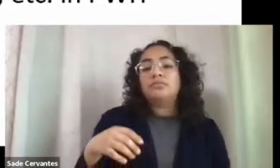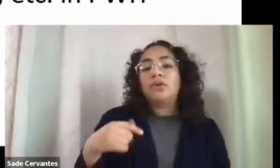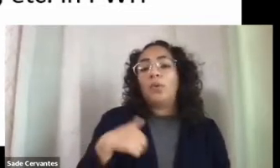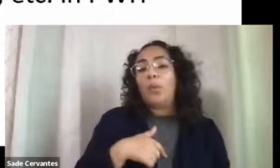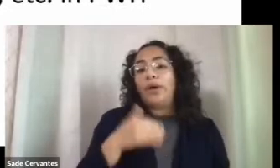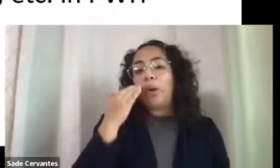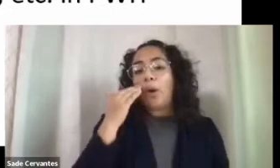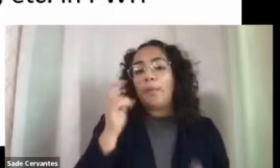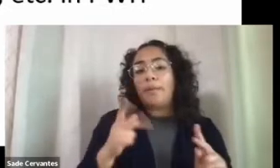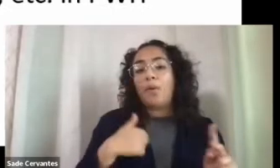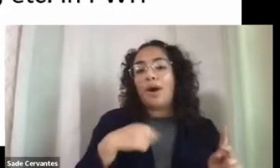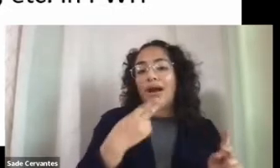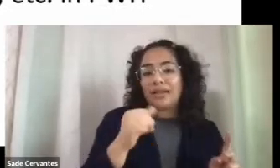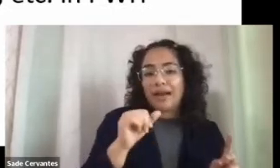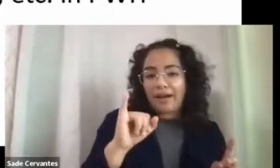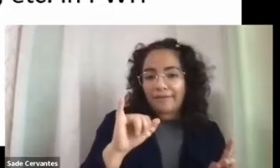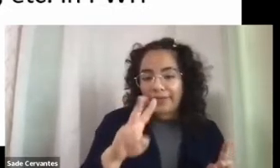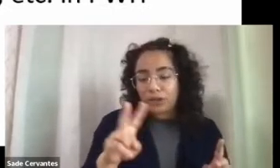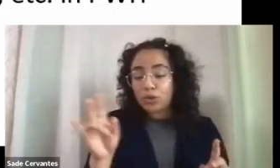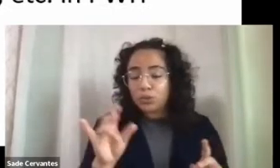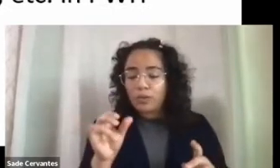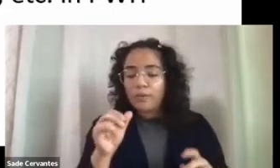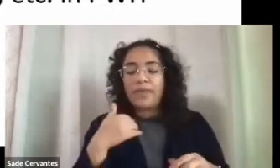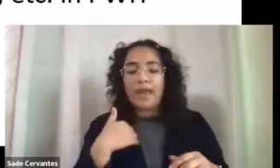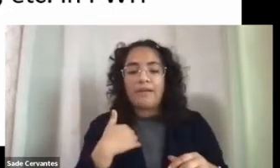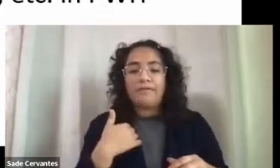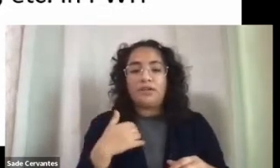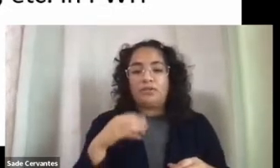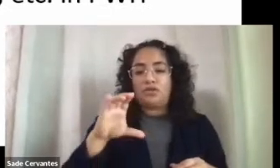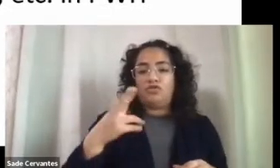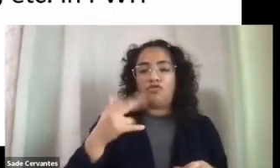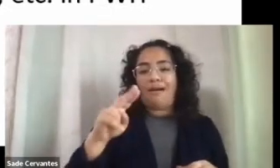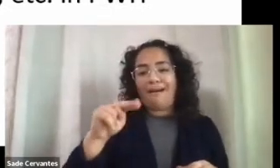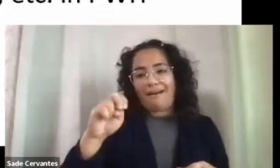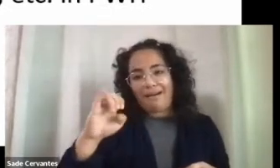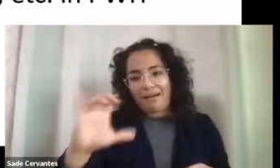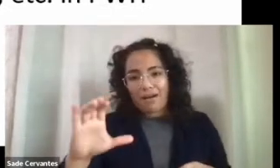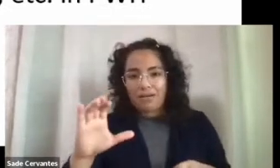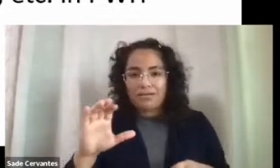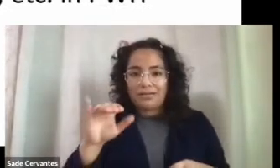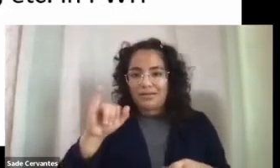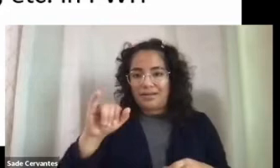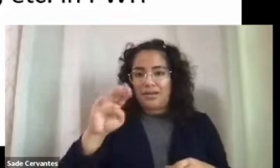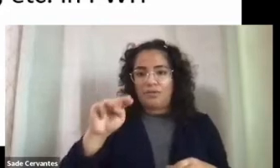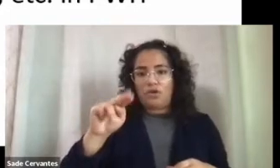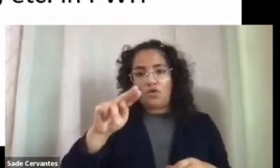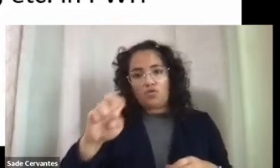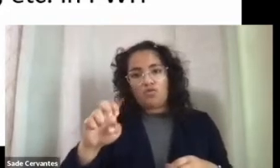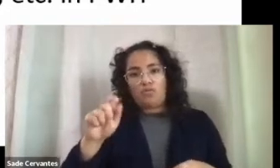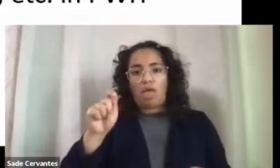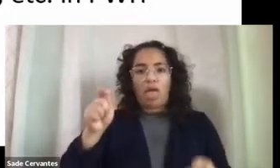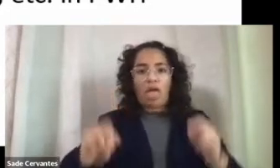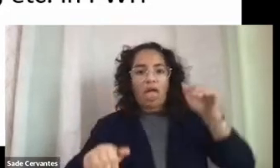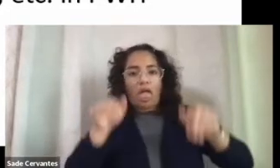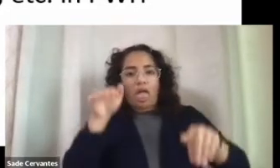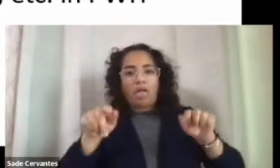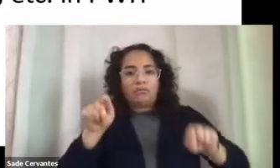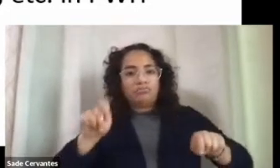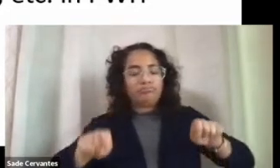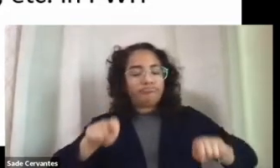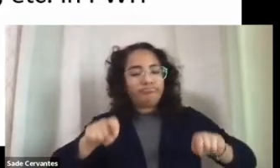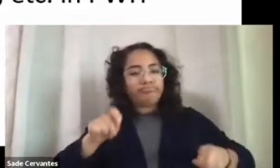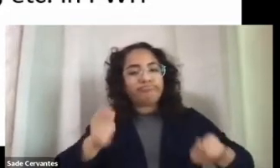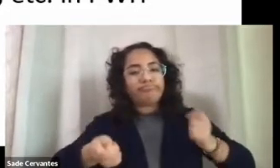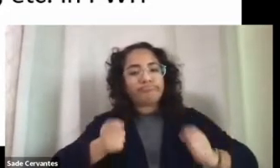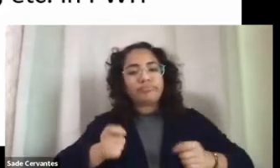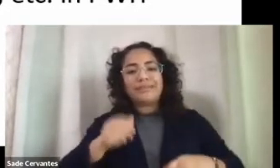HIV have subtle chronic immune dysregulation that can potentially be compounded by COVID.